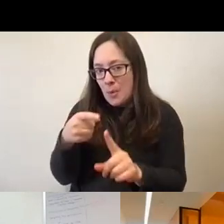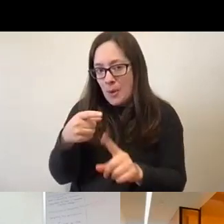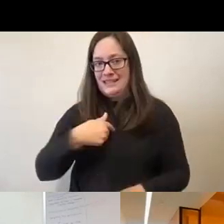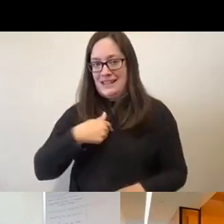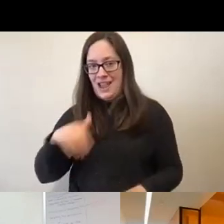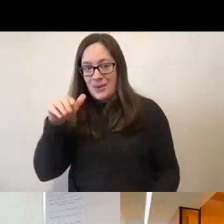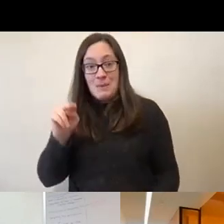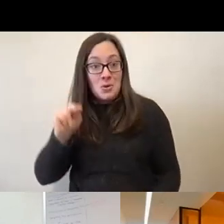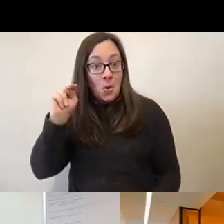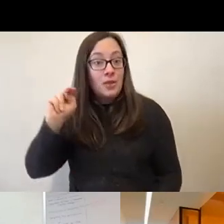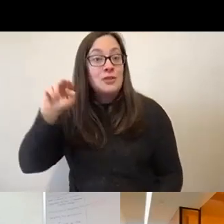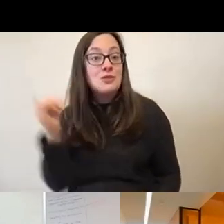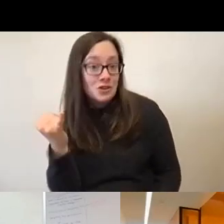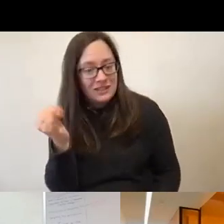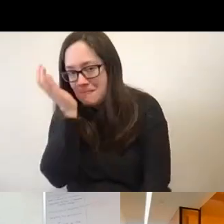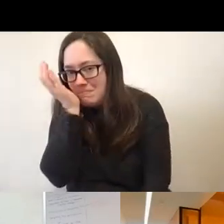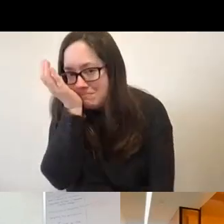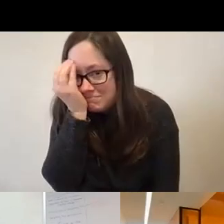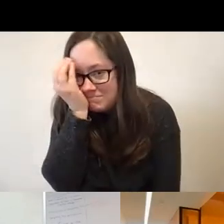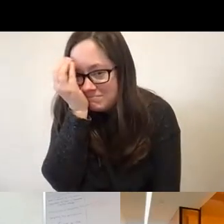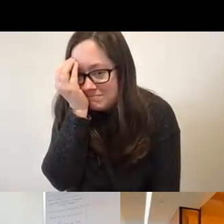I know Hot 97.